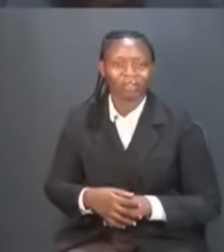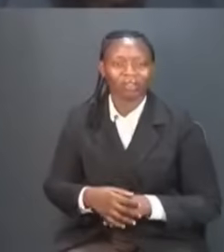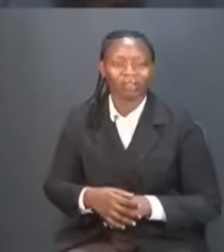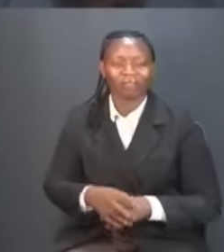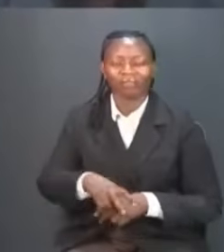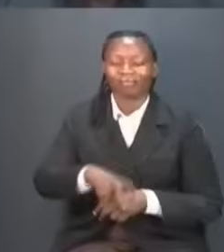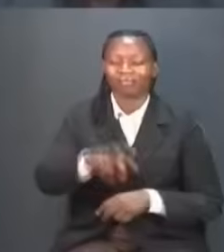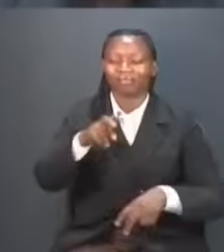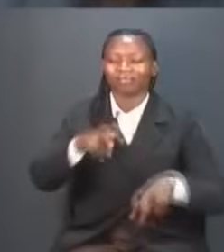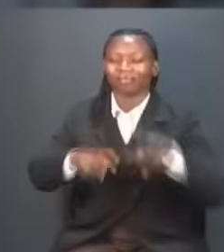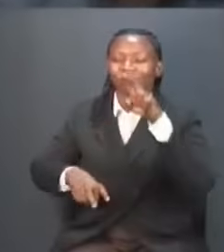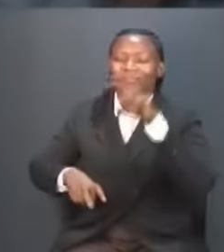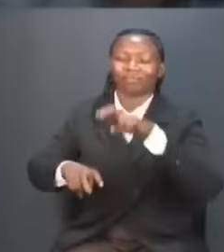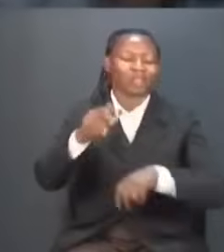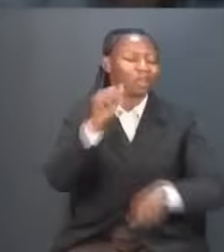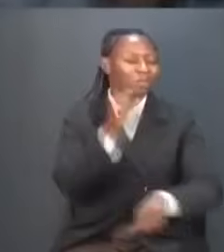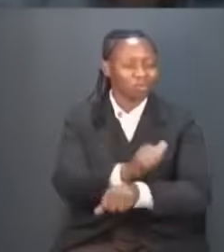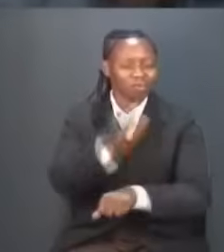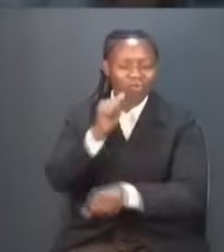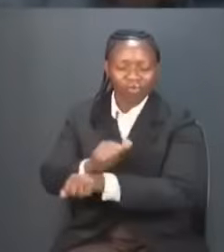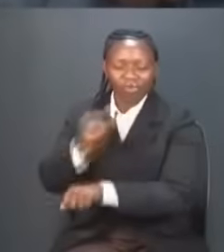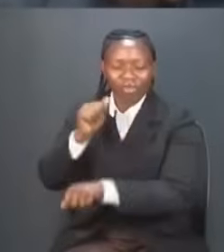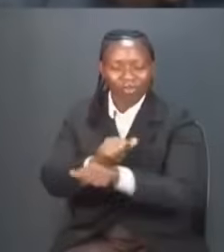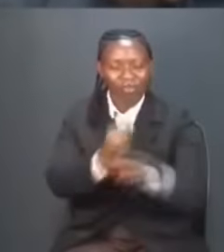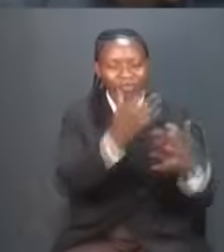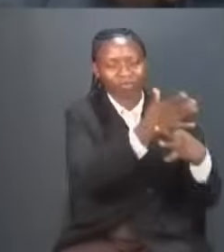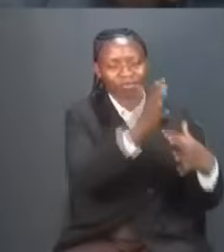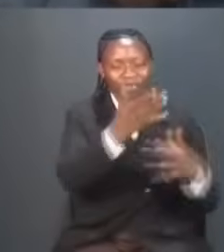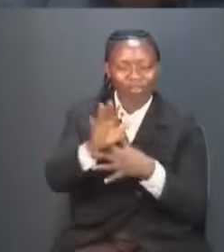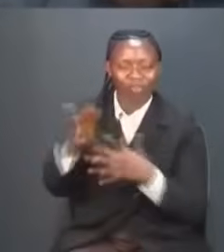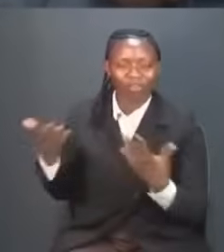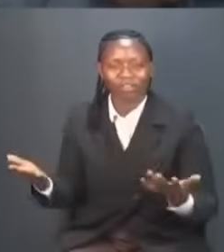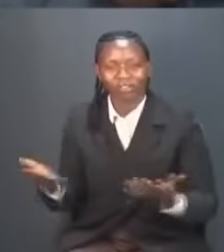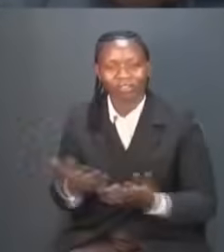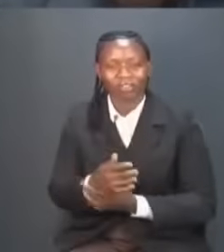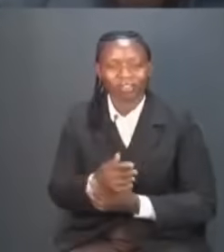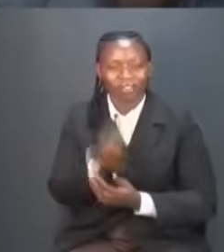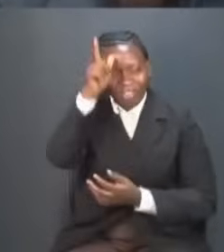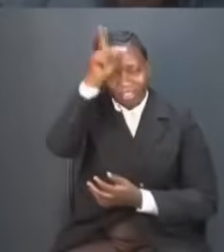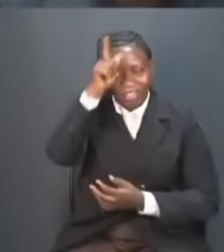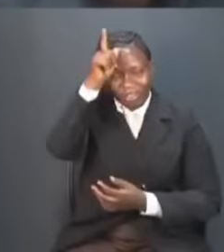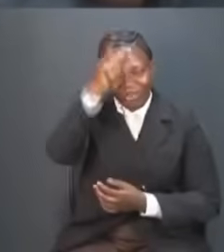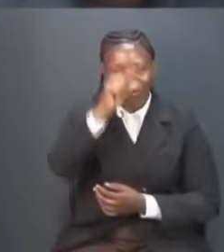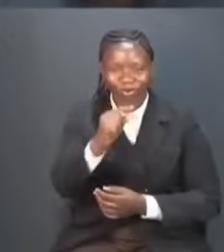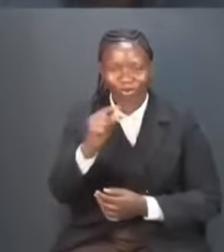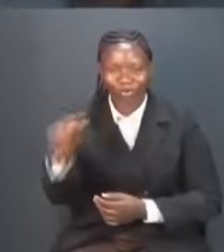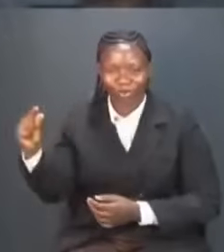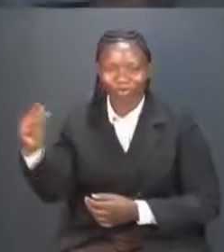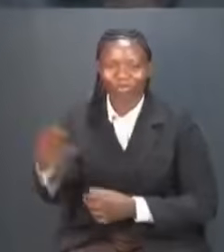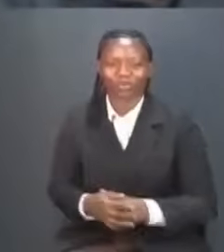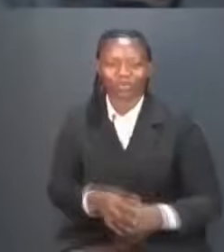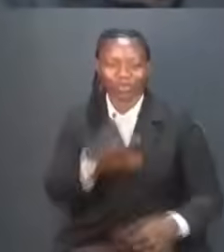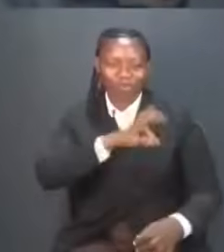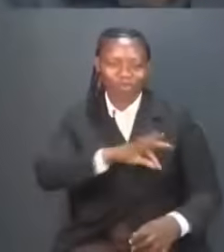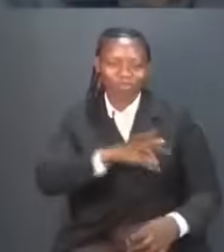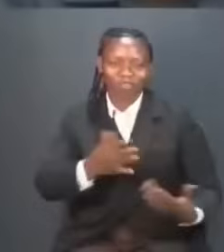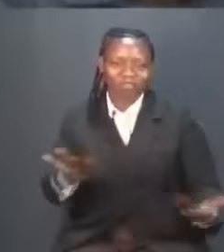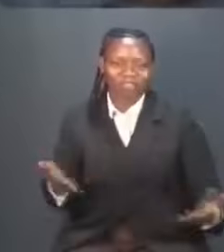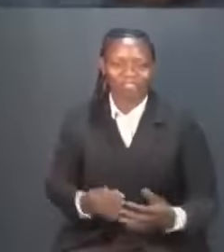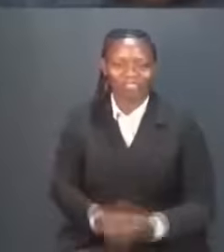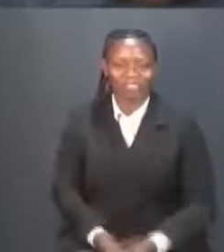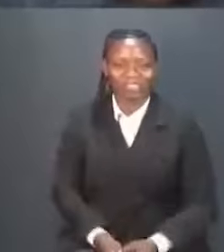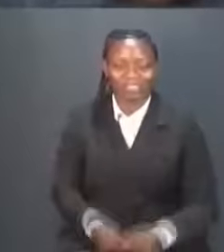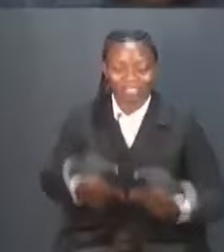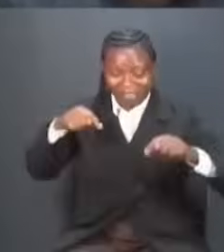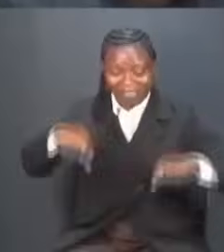field working on the distribution of the Nkukon Ketenkete to beneficiaries. And so I told him that this